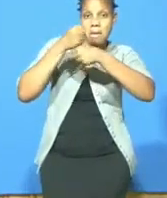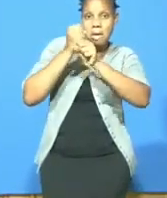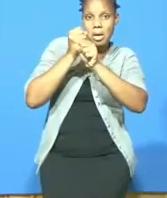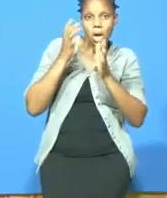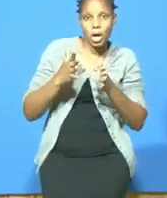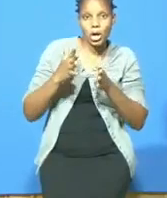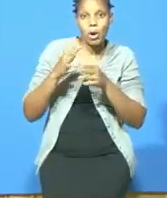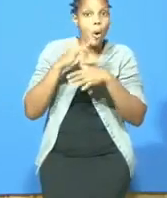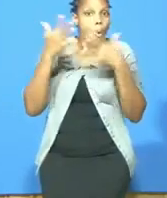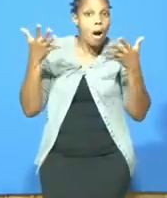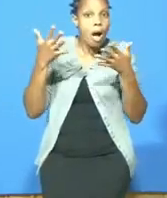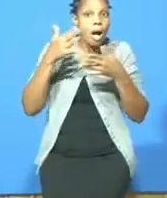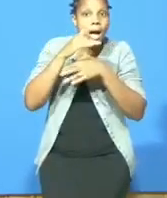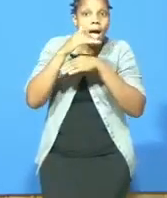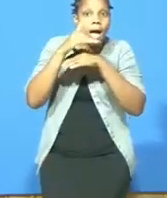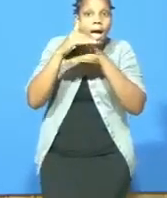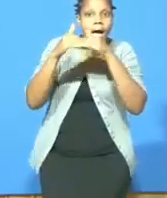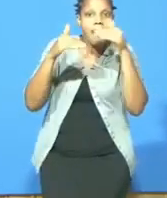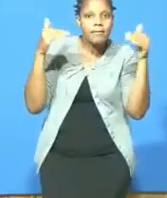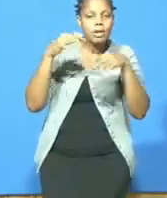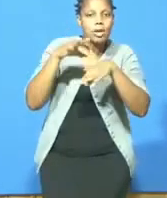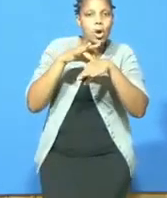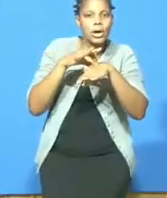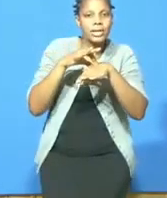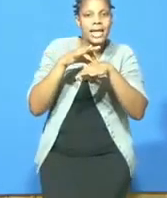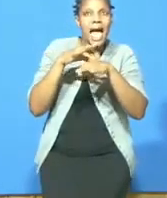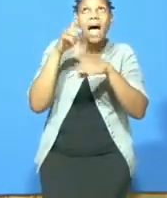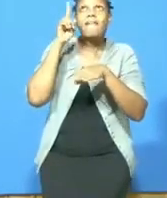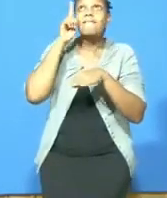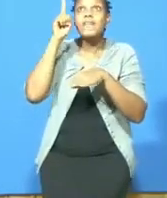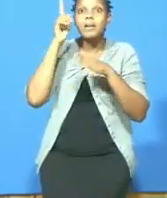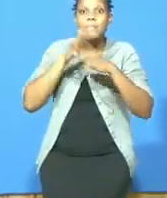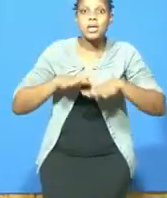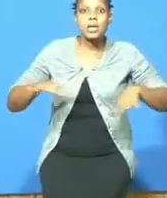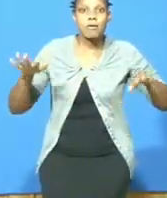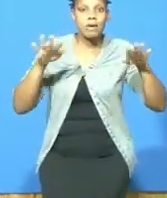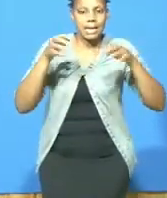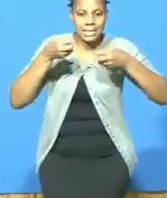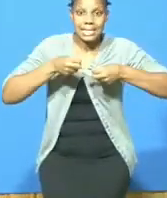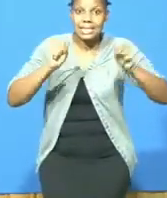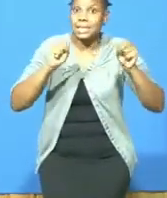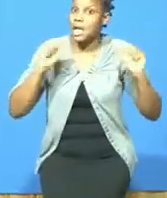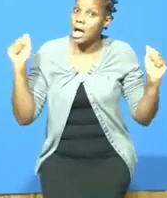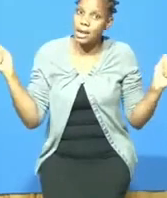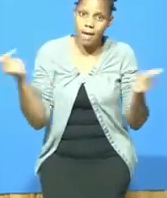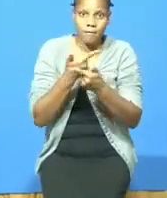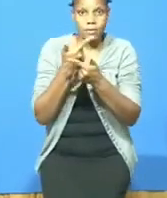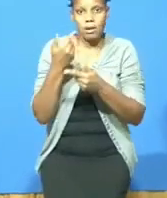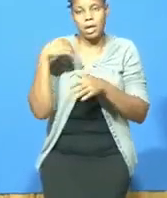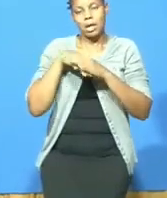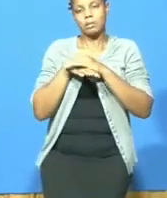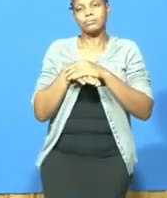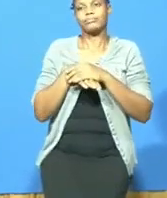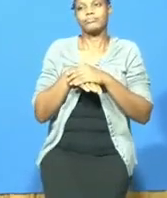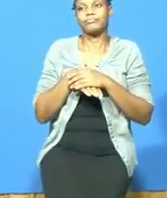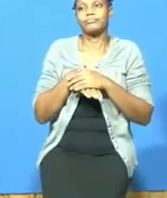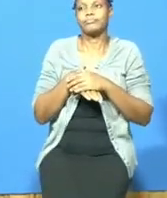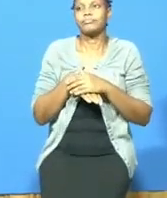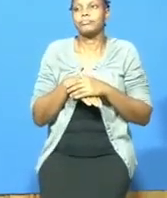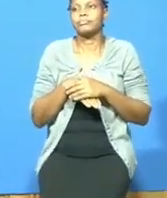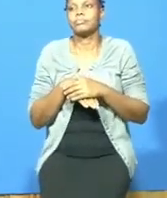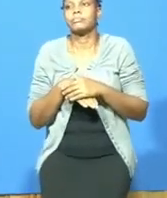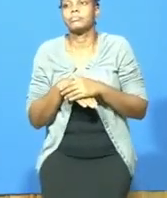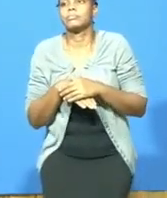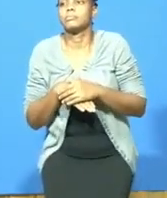earth, that's his territory, and the sea and all them in is.